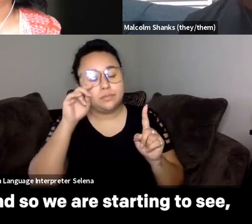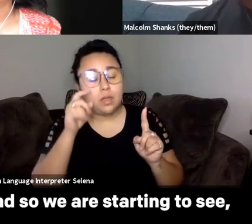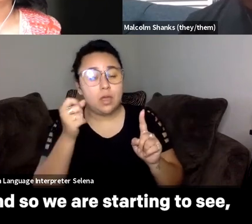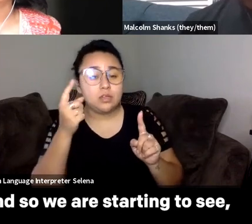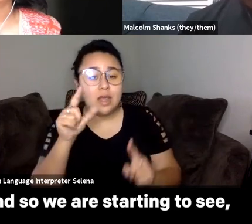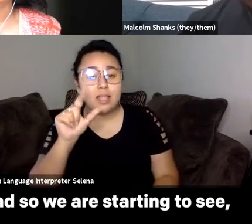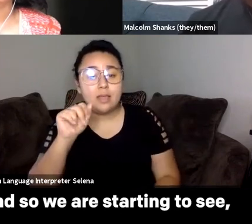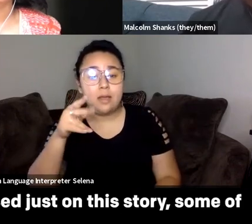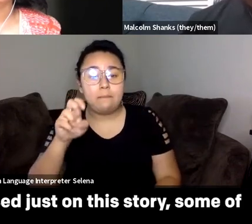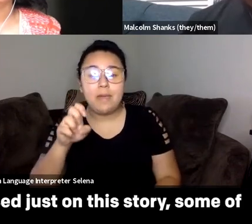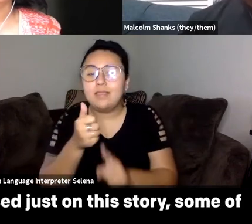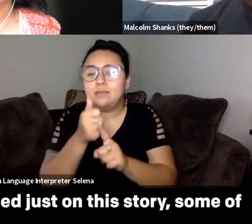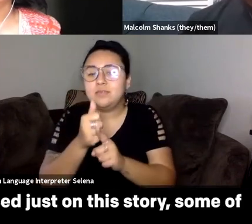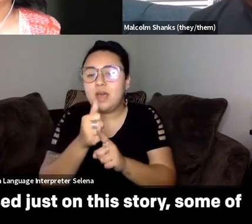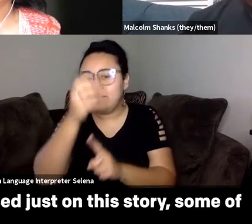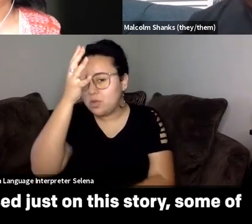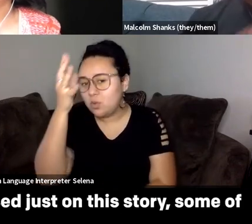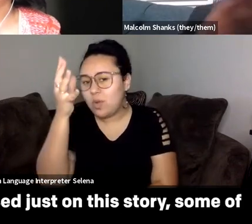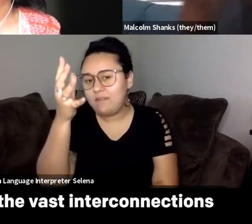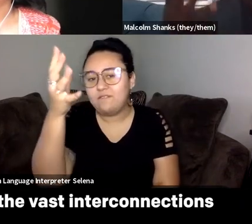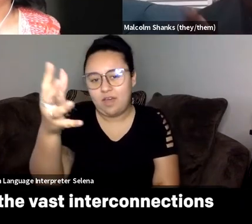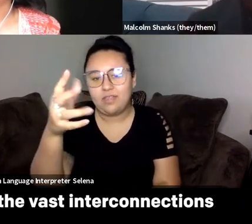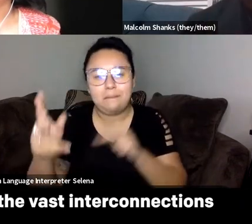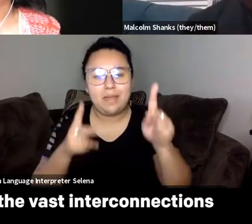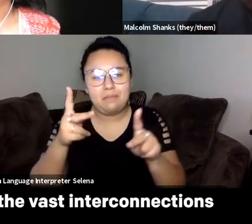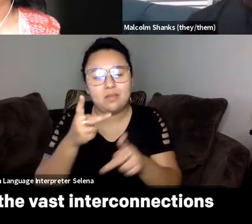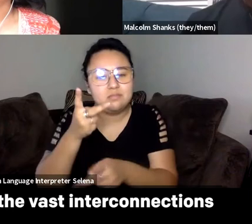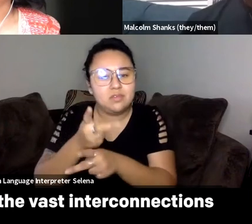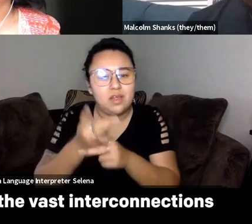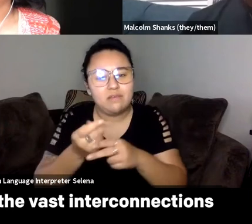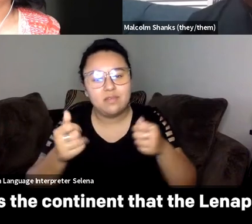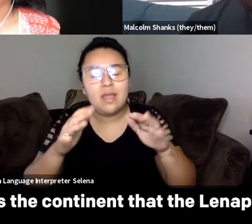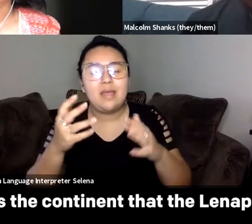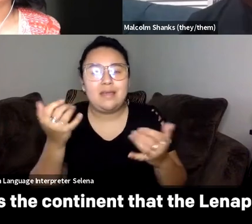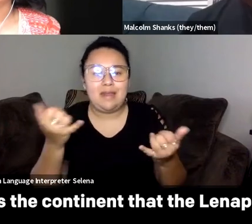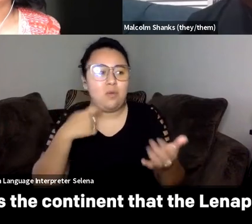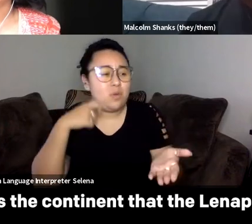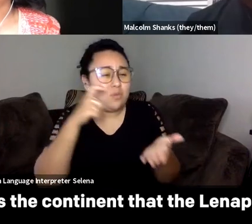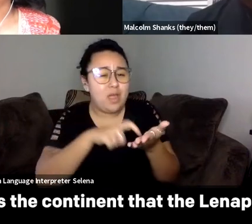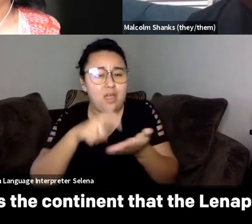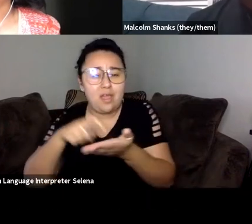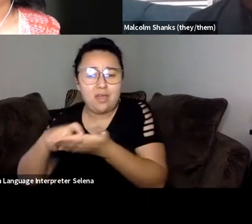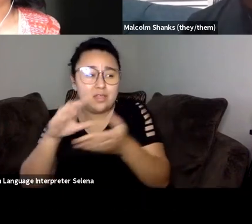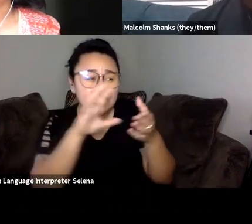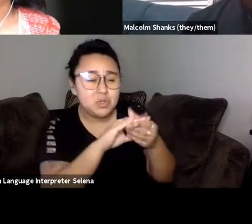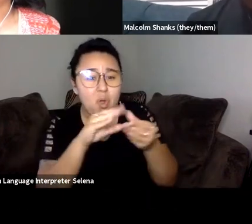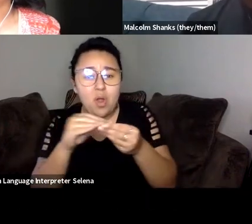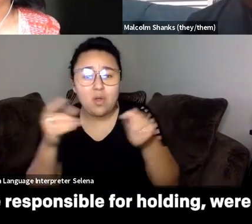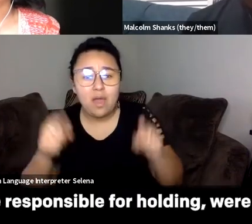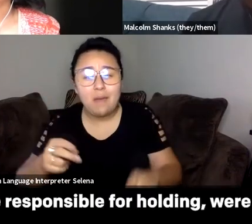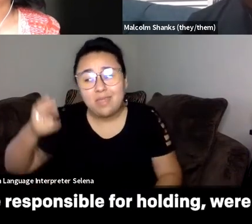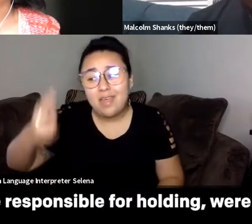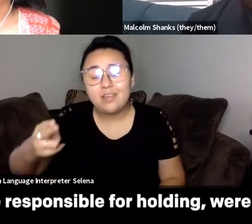people. And so we are starting to see, based just on this story, some of the vast interconnections across the